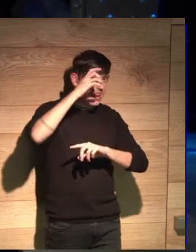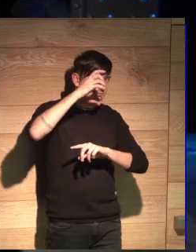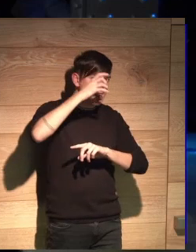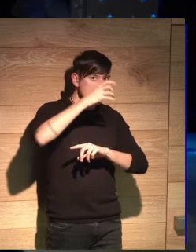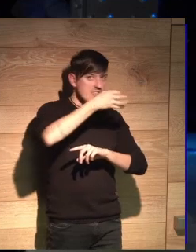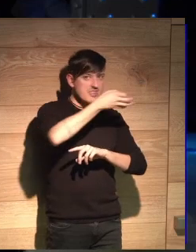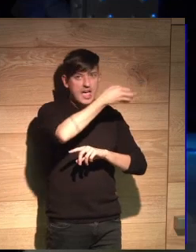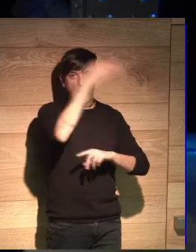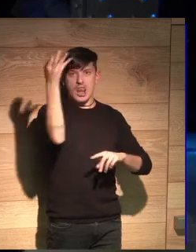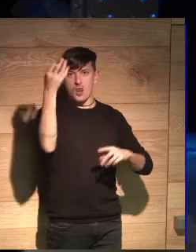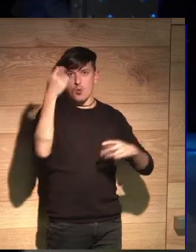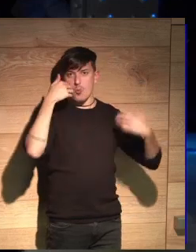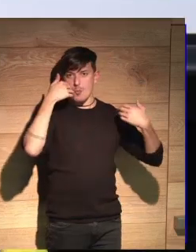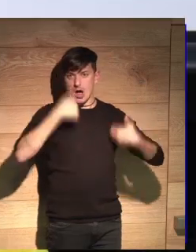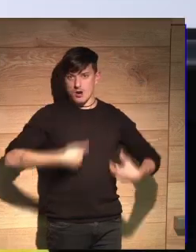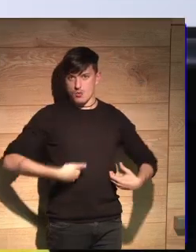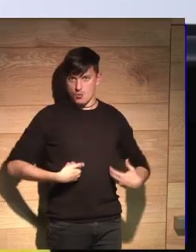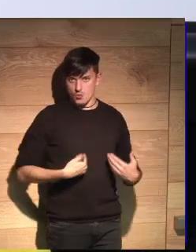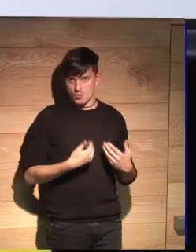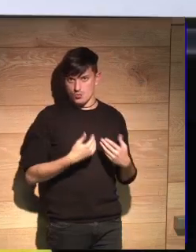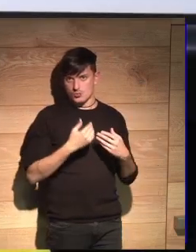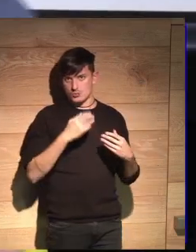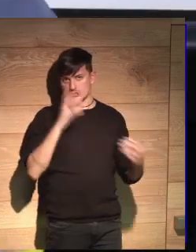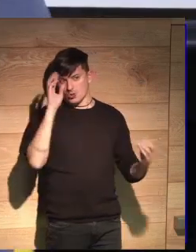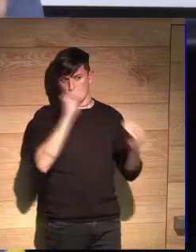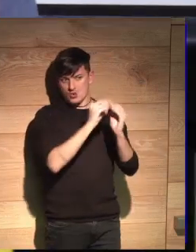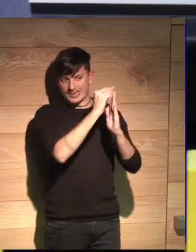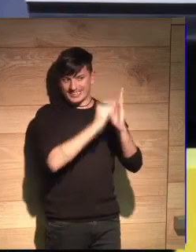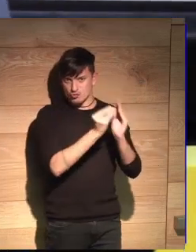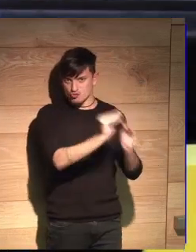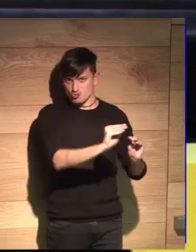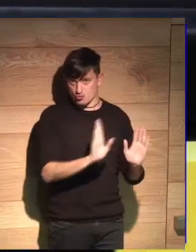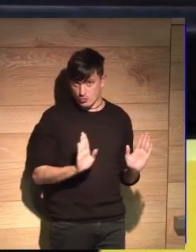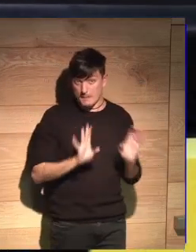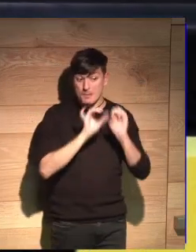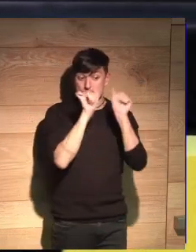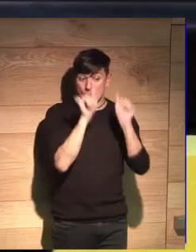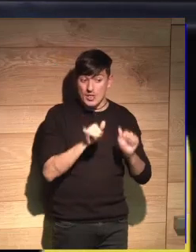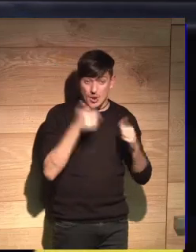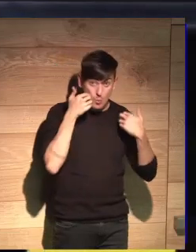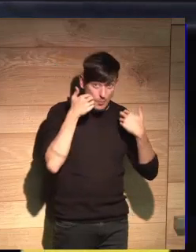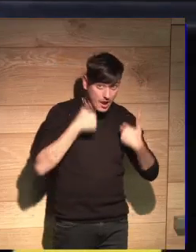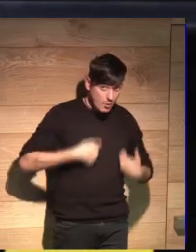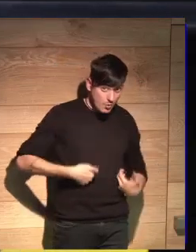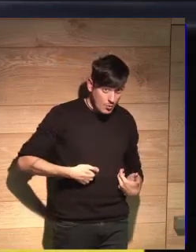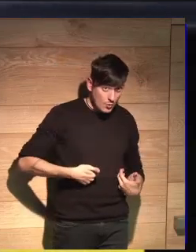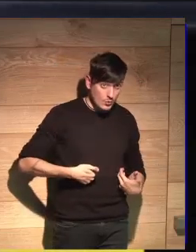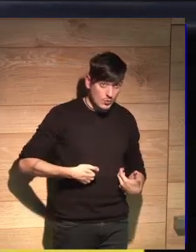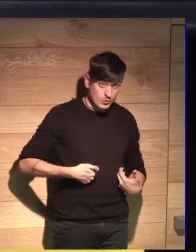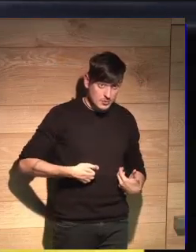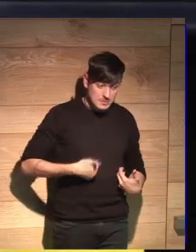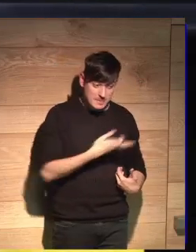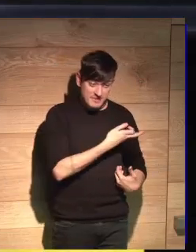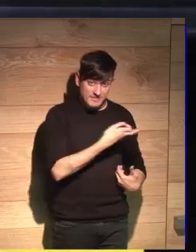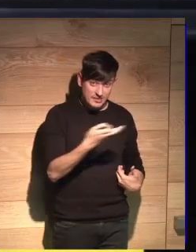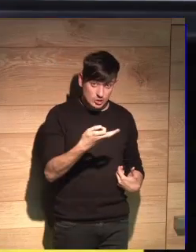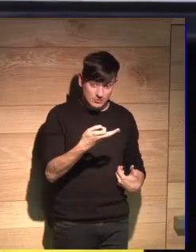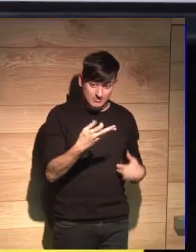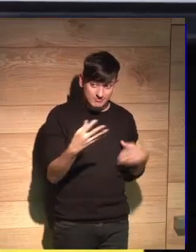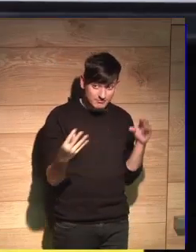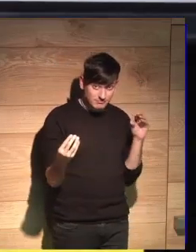being according to their own criteria. By the way, that it usually happens that the paradigm